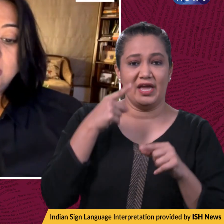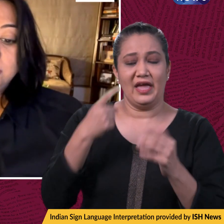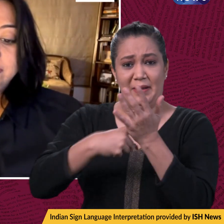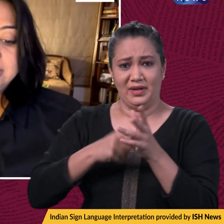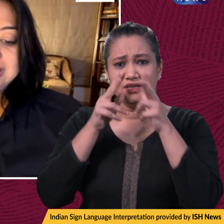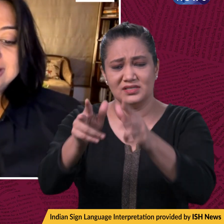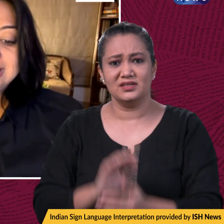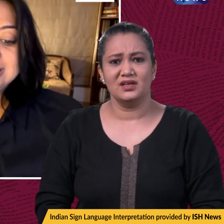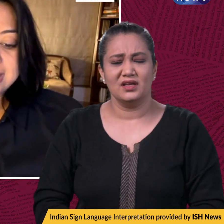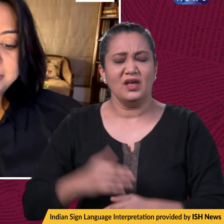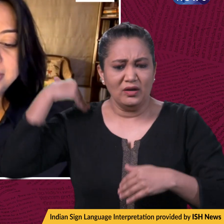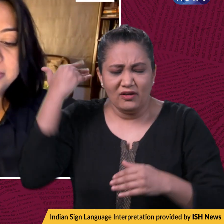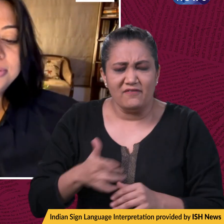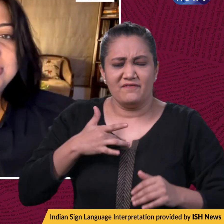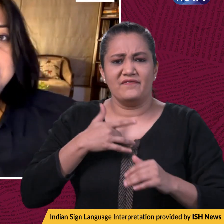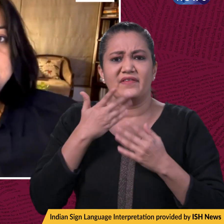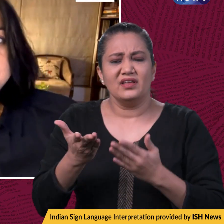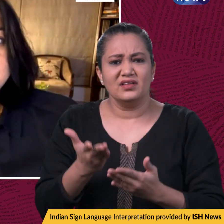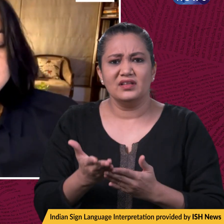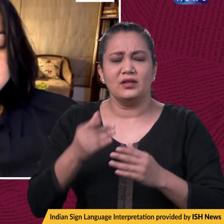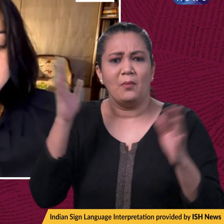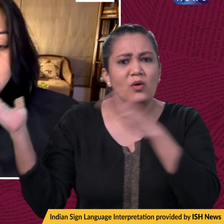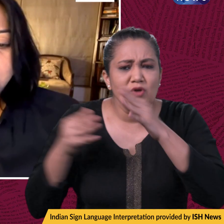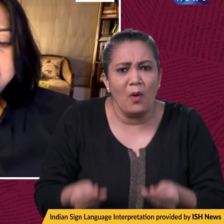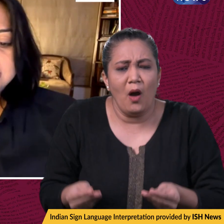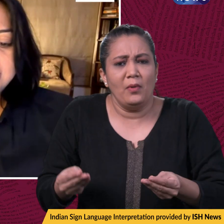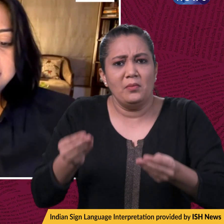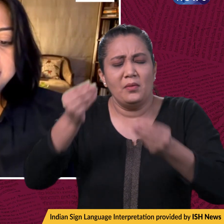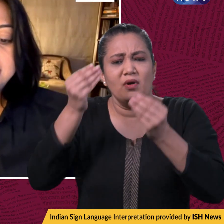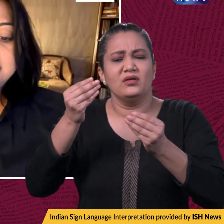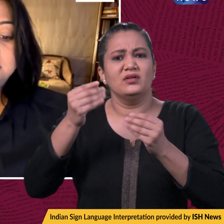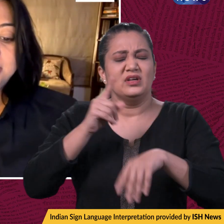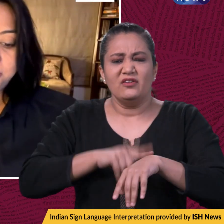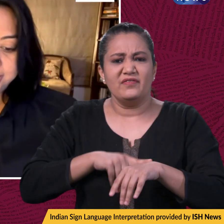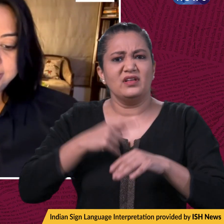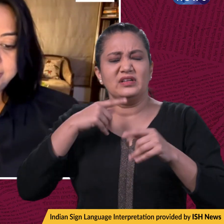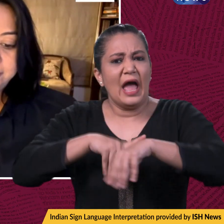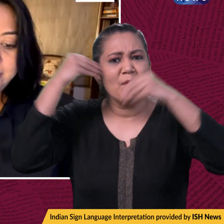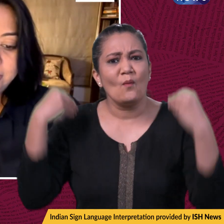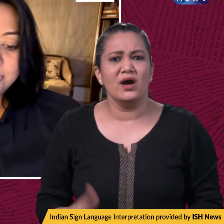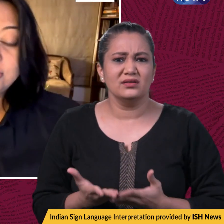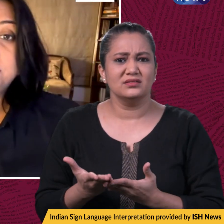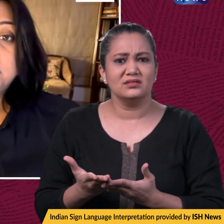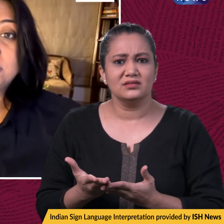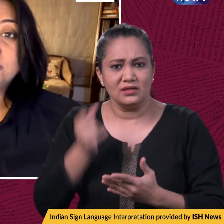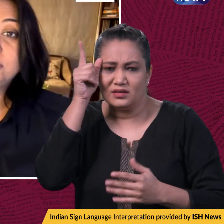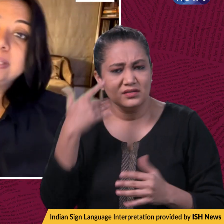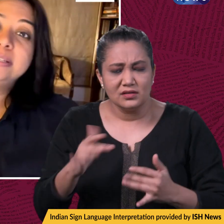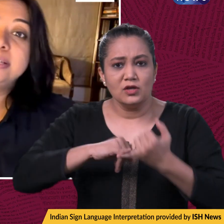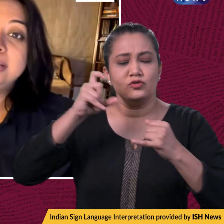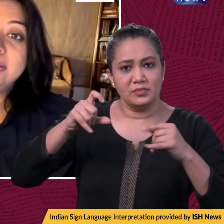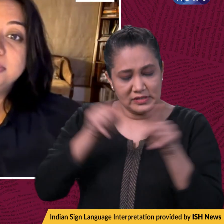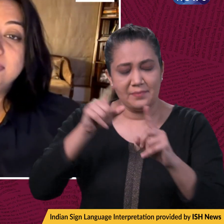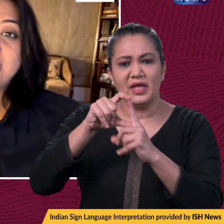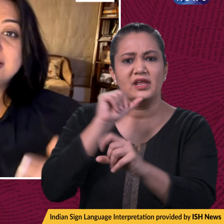quote, "We feel that nothing is happening and pollution keeps increasing. Only time is being wasted." Of course, the Supreme Court also